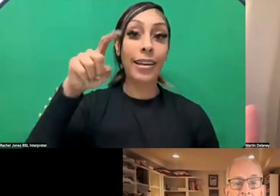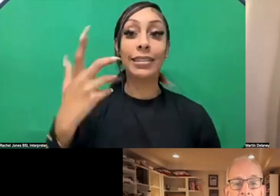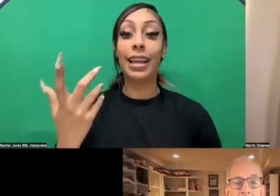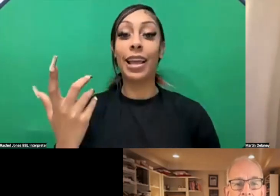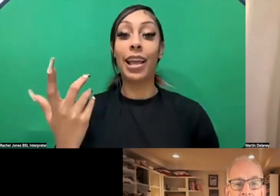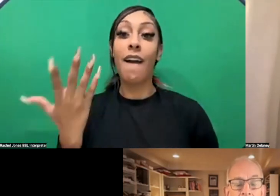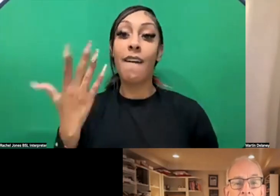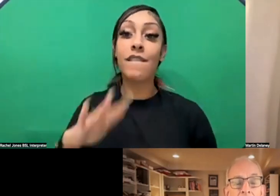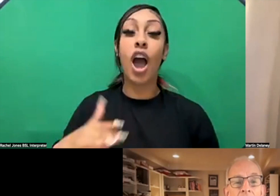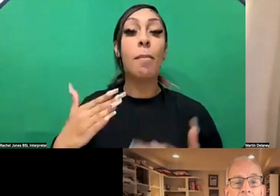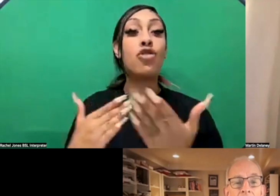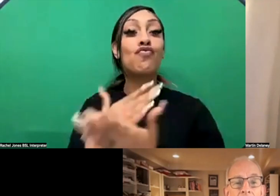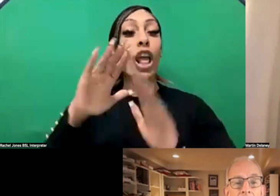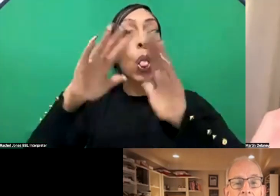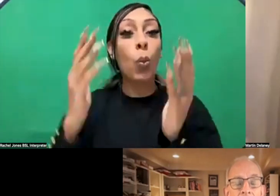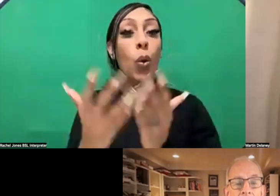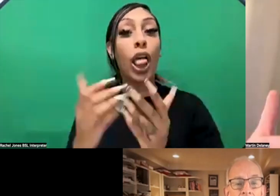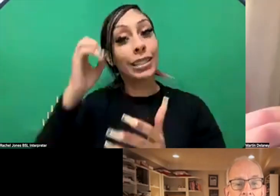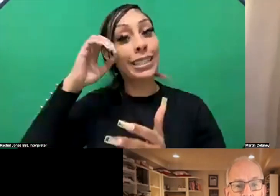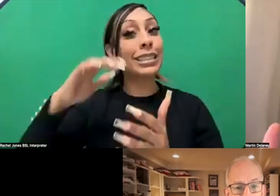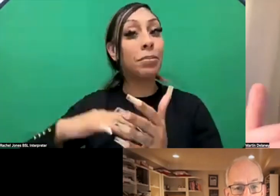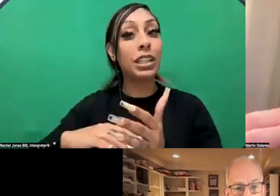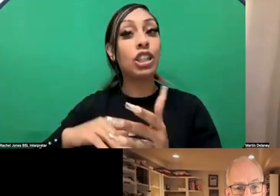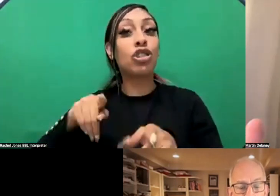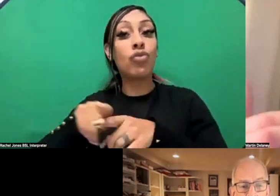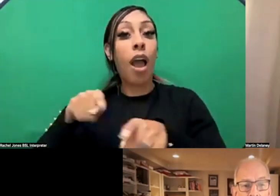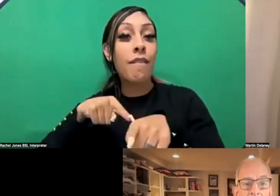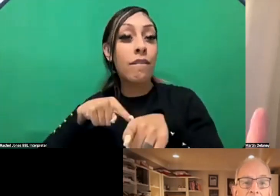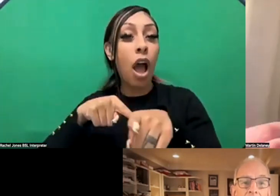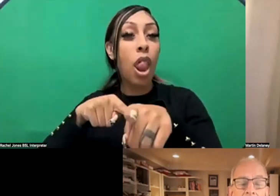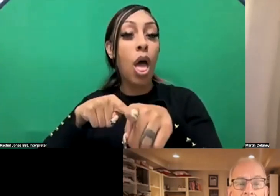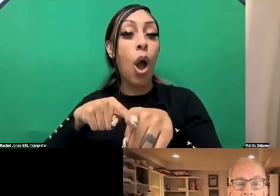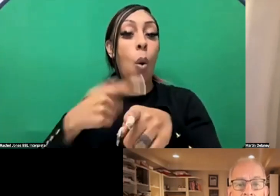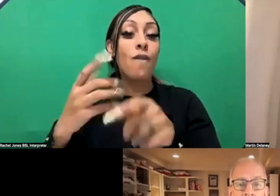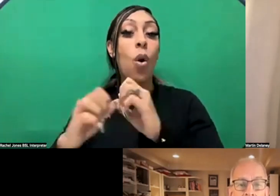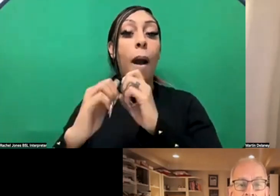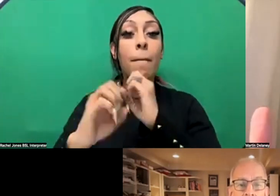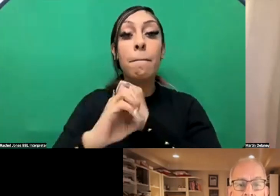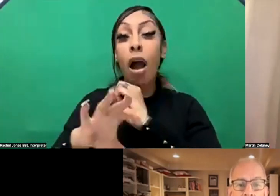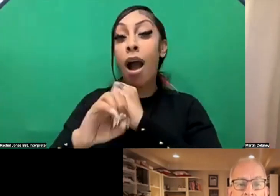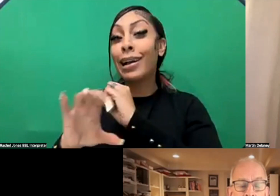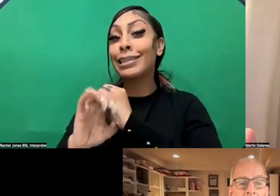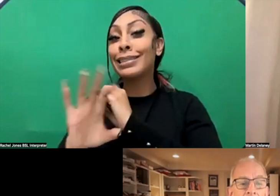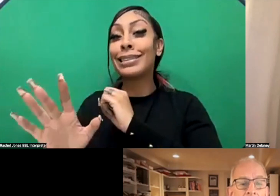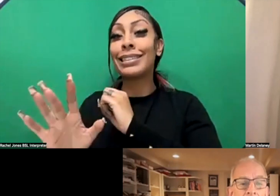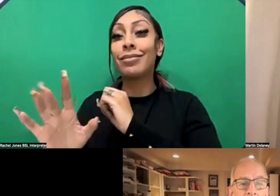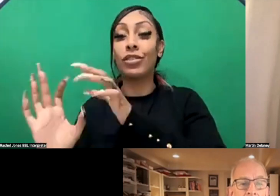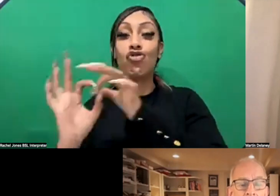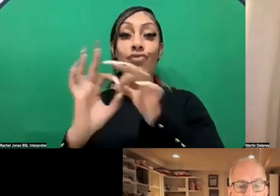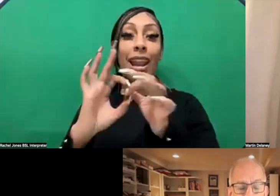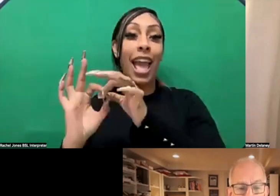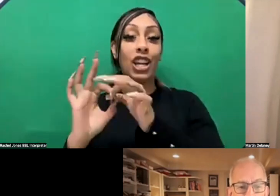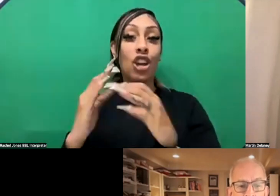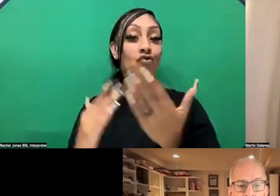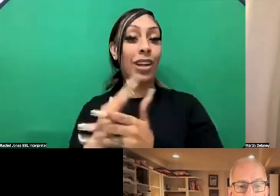from real world experience, and then as they try and follow that up for marketing reasons with other products, that connection with the real world isn't